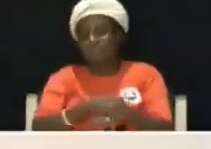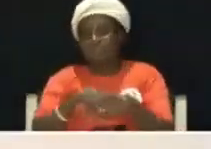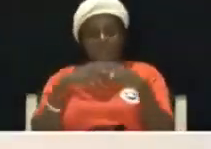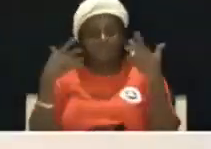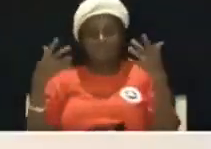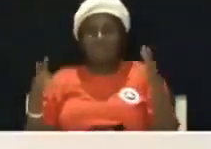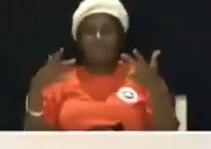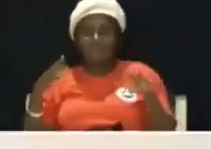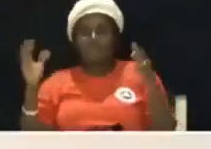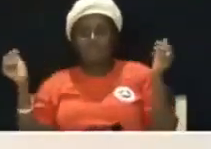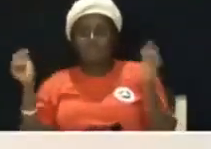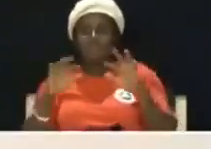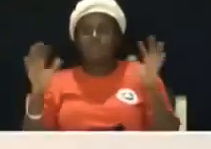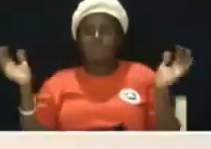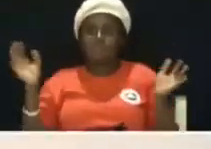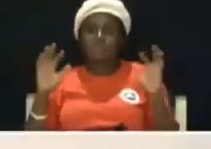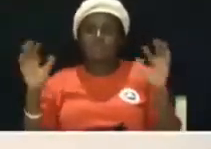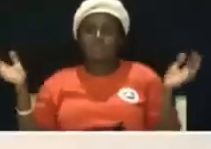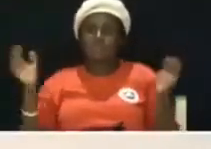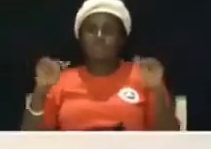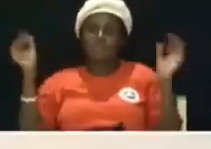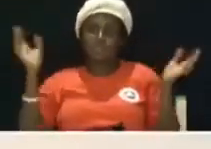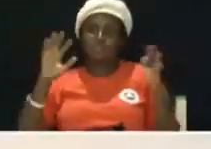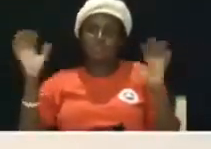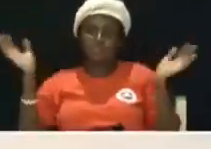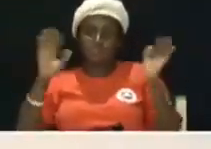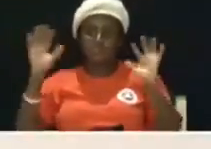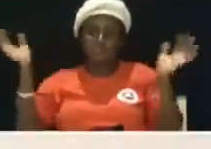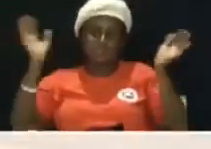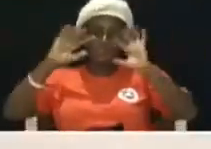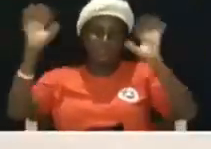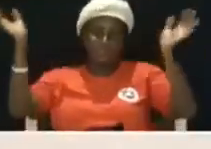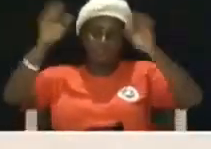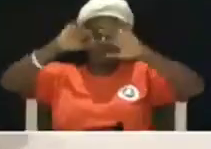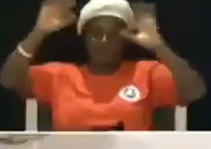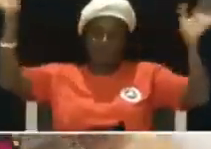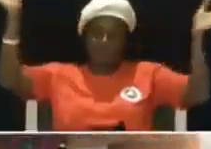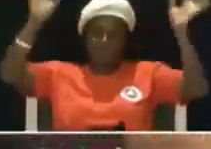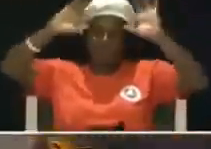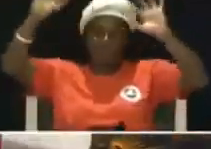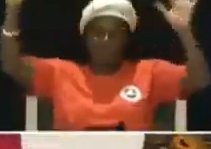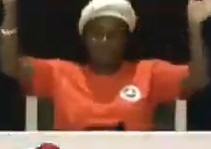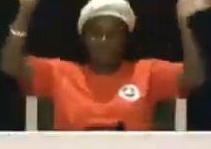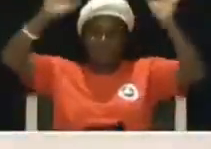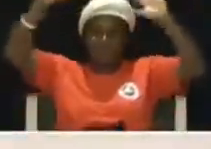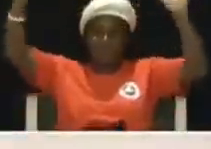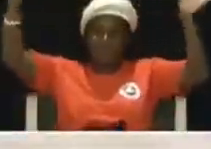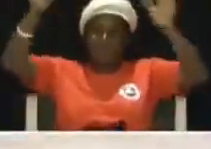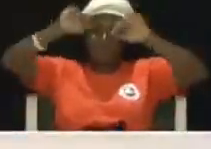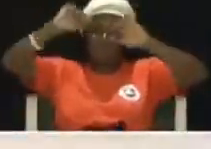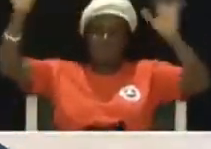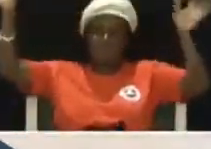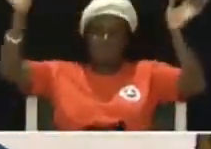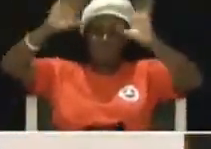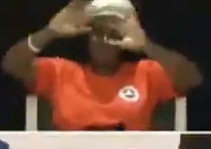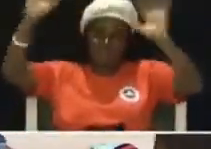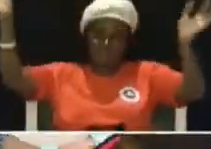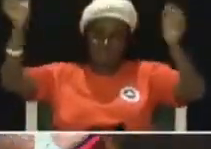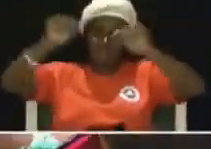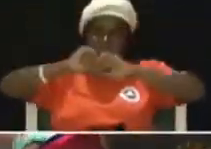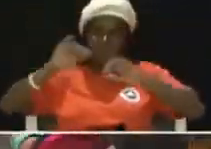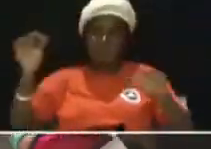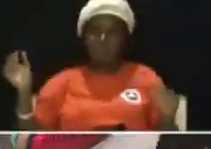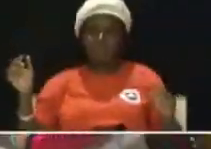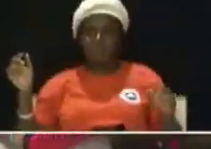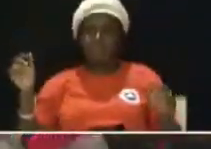to successes. Bless his holy name. Jesus is worthy, the God who is faithful, faithful to the